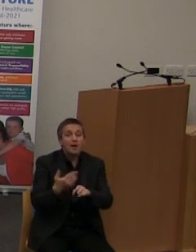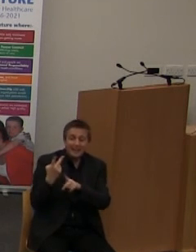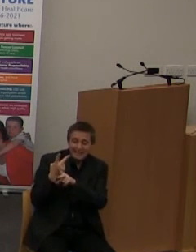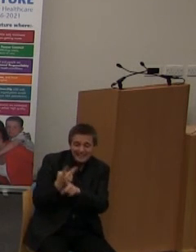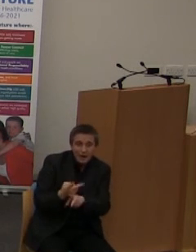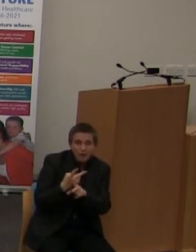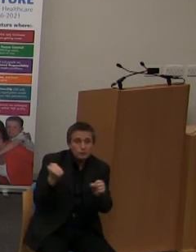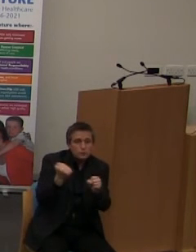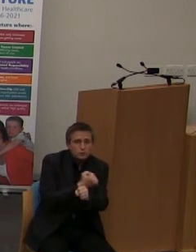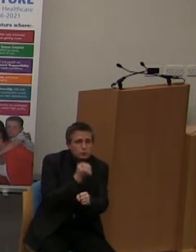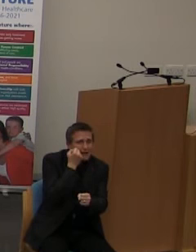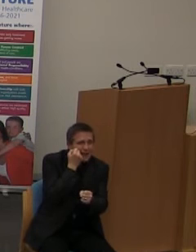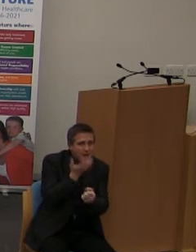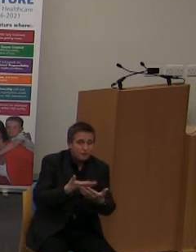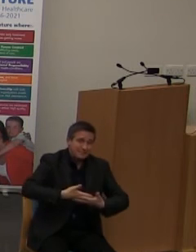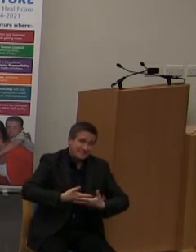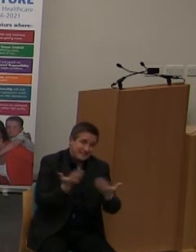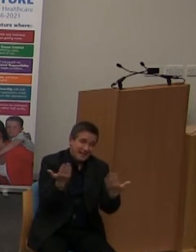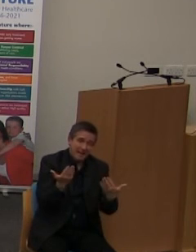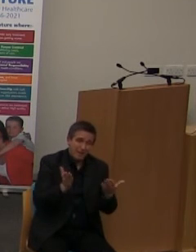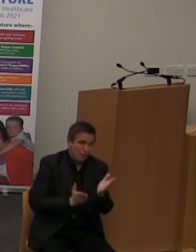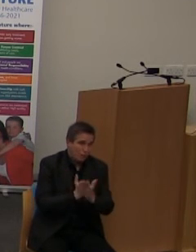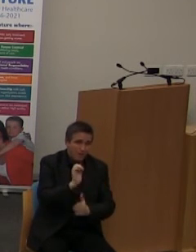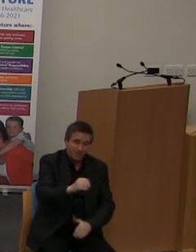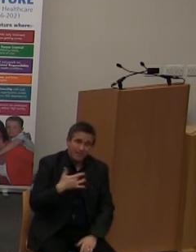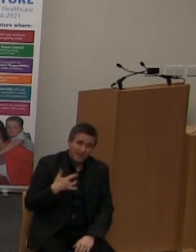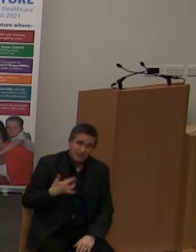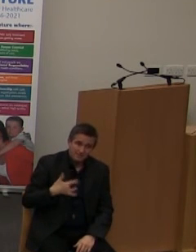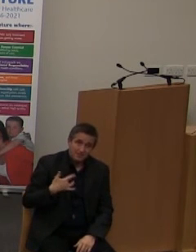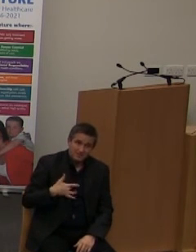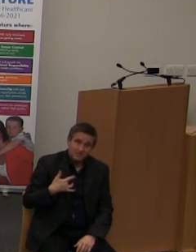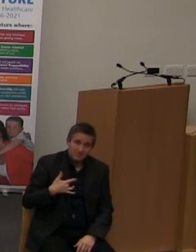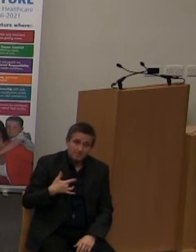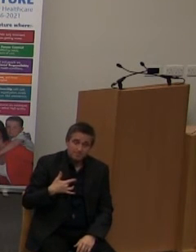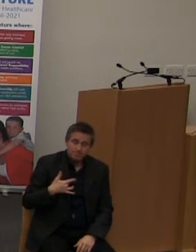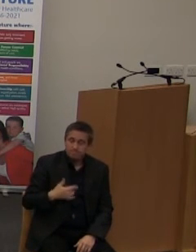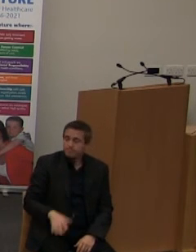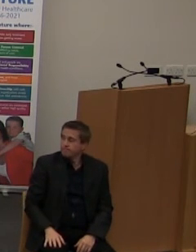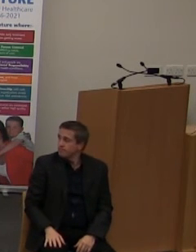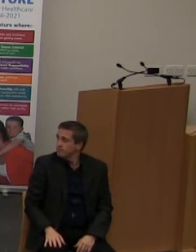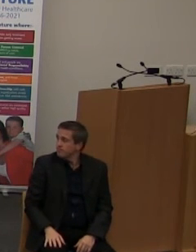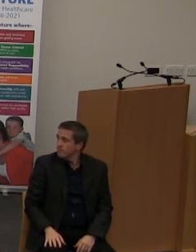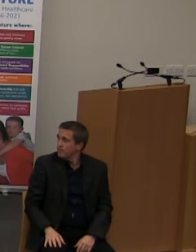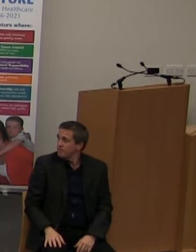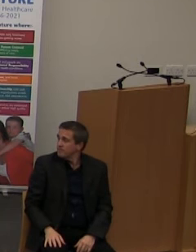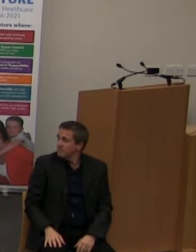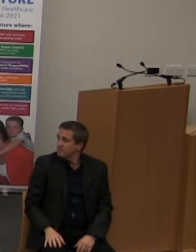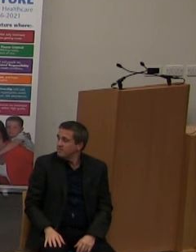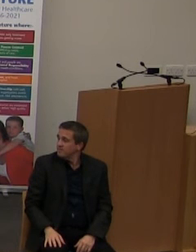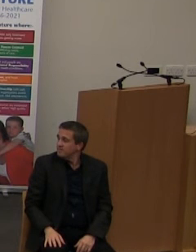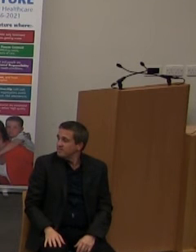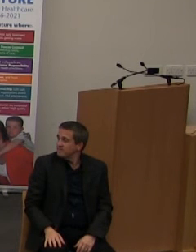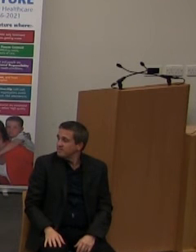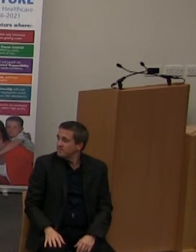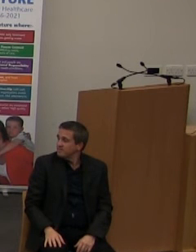basis, every day through their lives. And the other thing that I'm kind of interested in as well, about the point in which